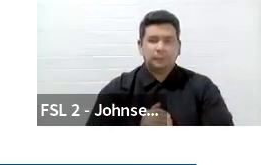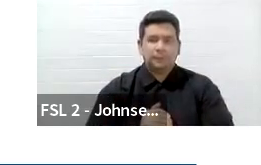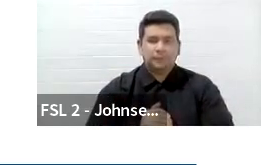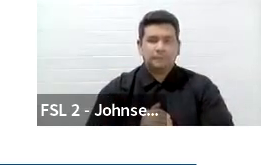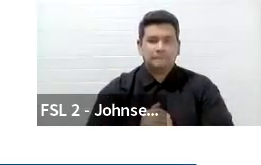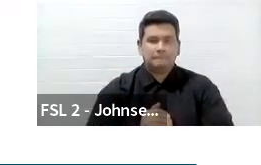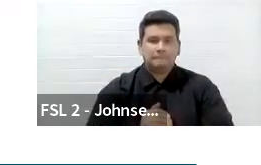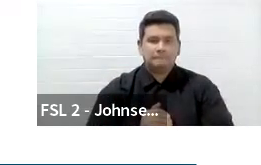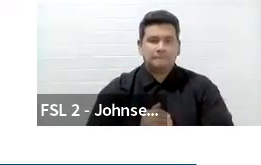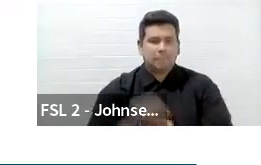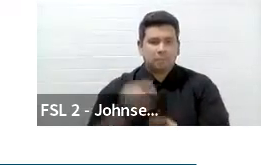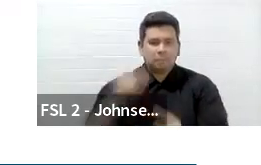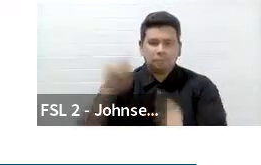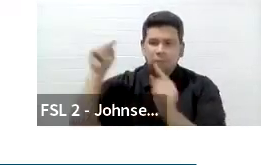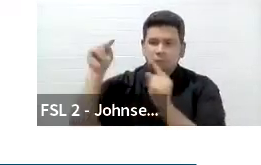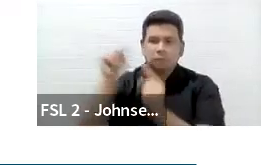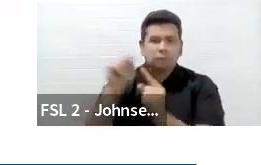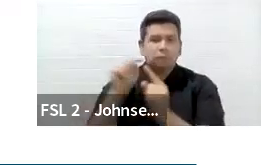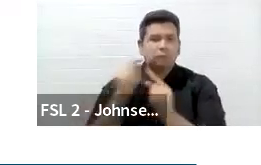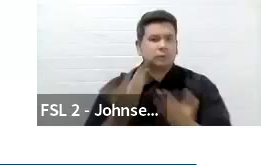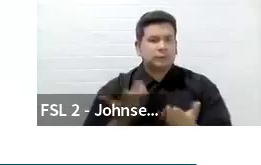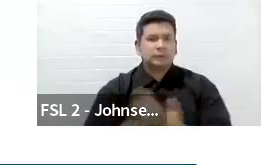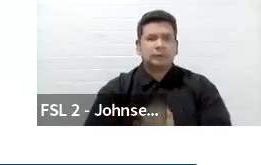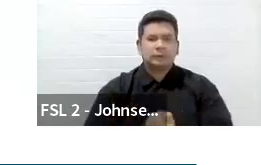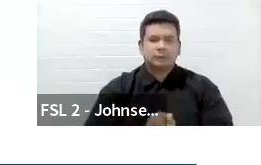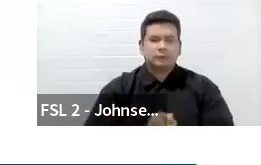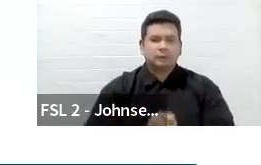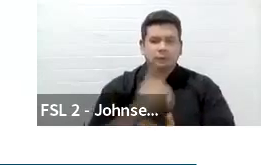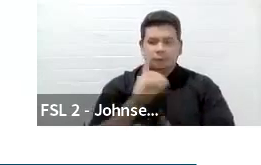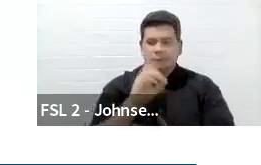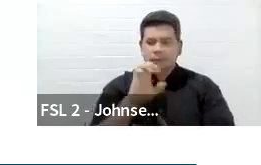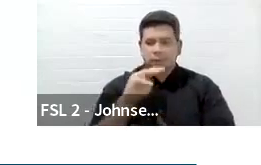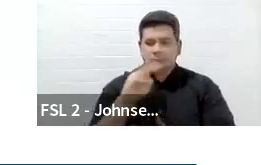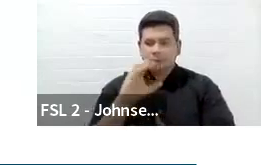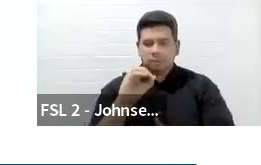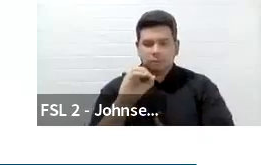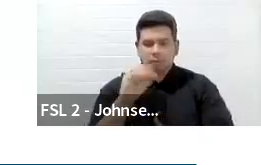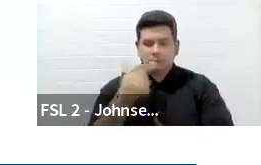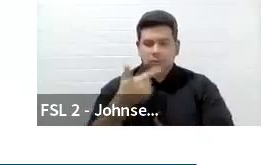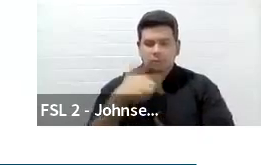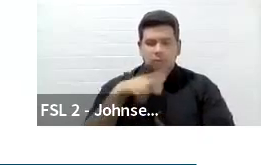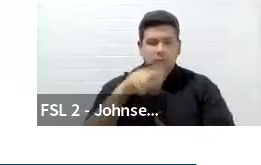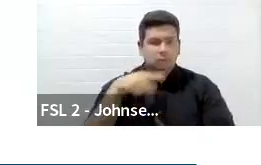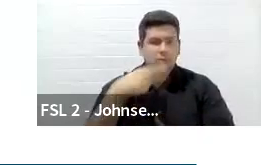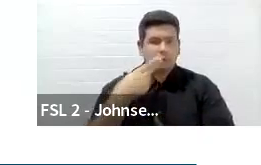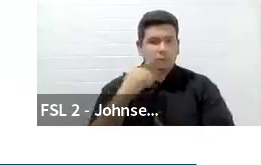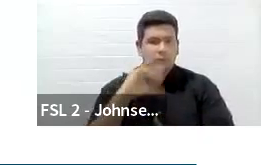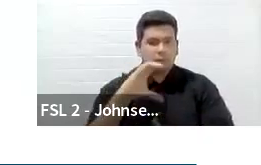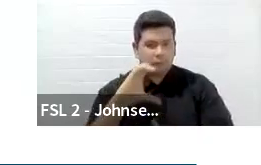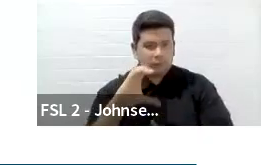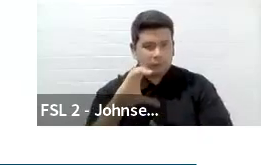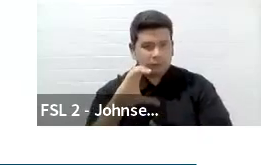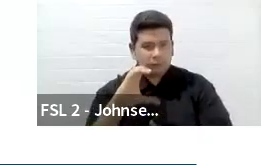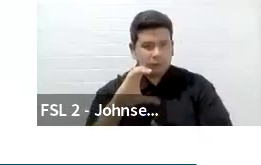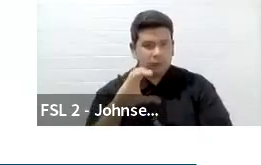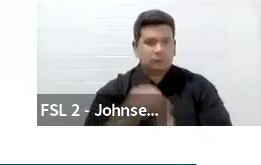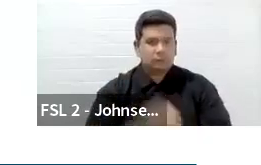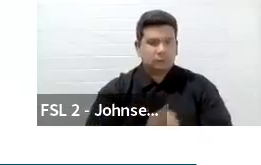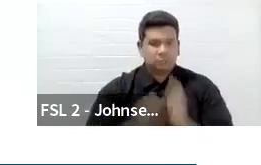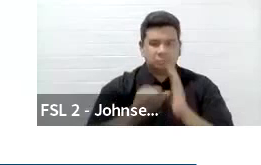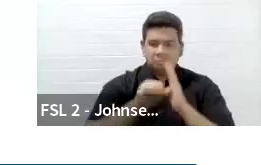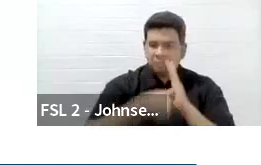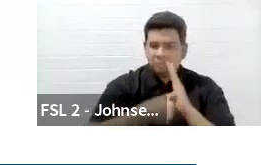my objective is to describe the demographic trends in the Philippines, highlighting the significant shifts in births